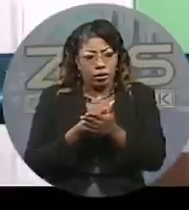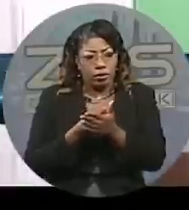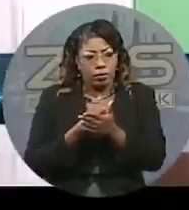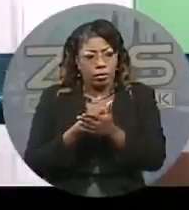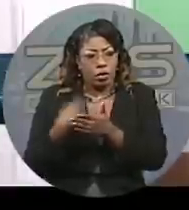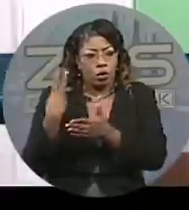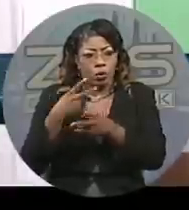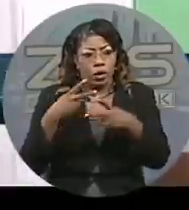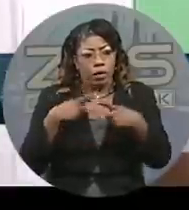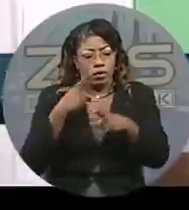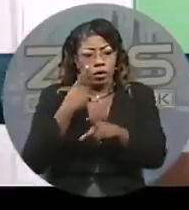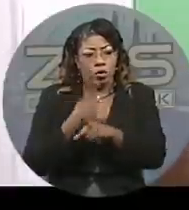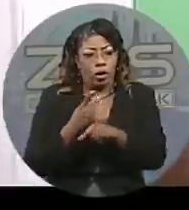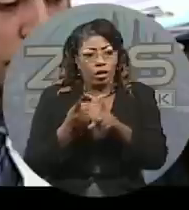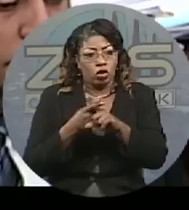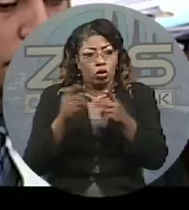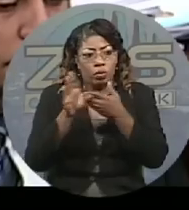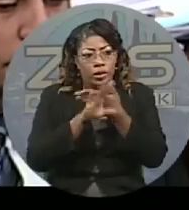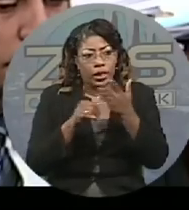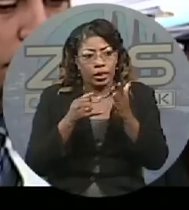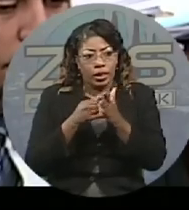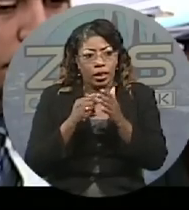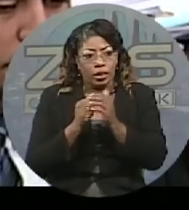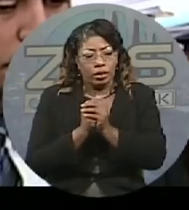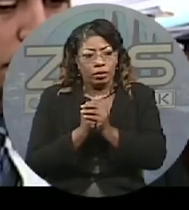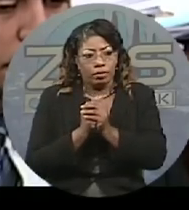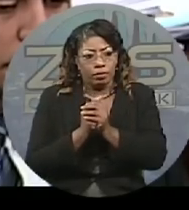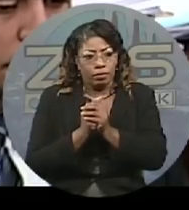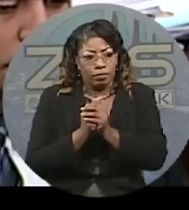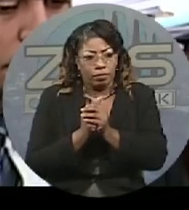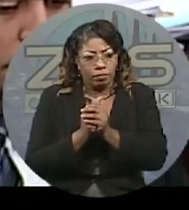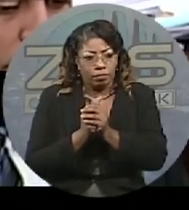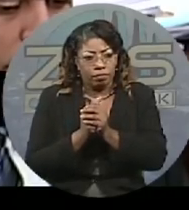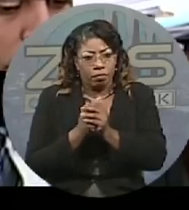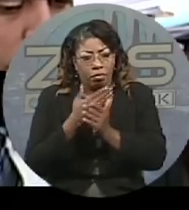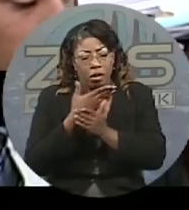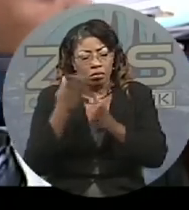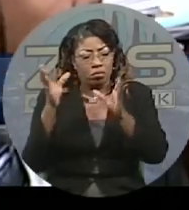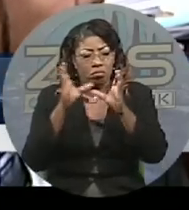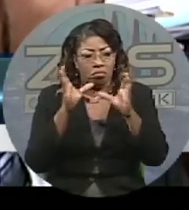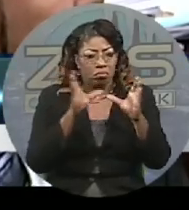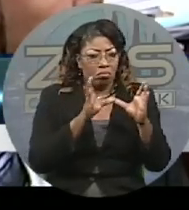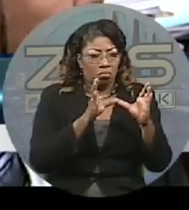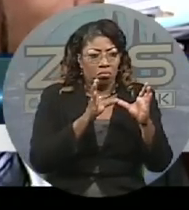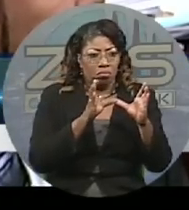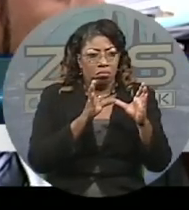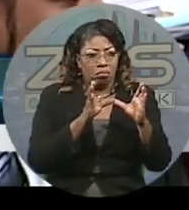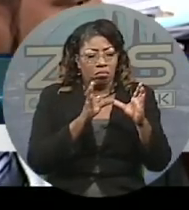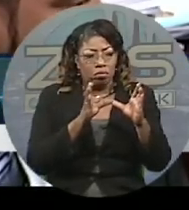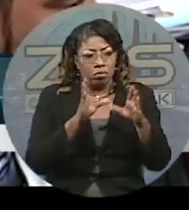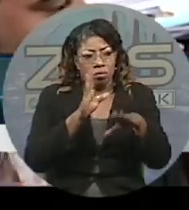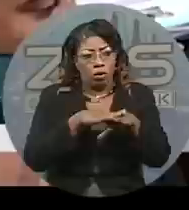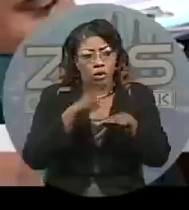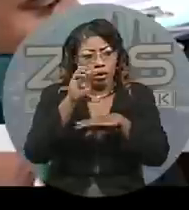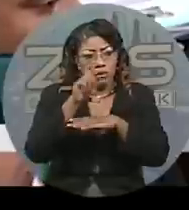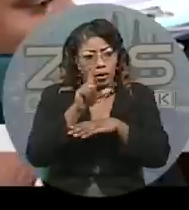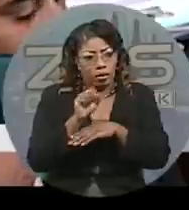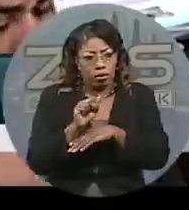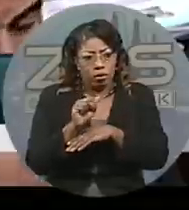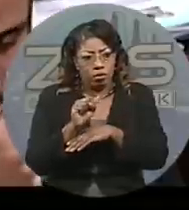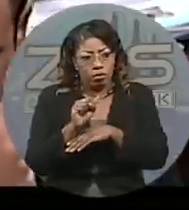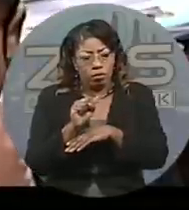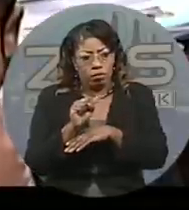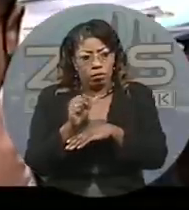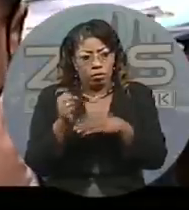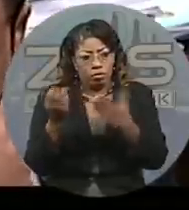and we have a right to protect it. There's a common thread running through these compendium of bills before us